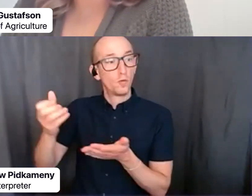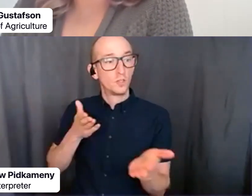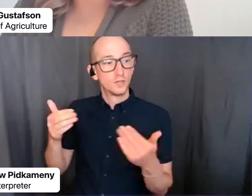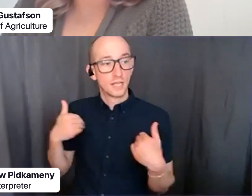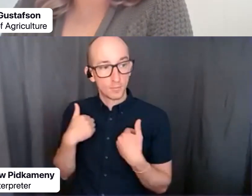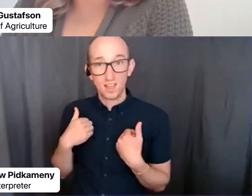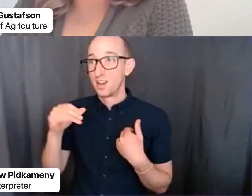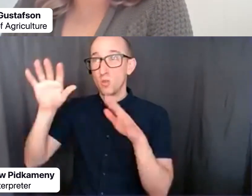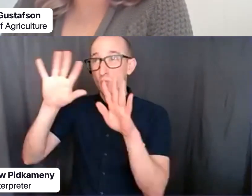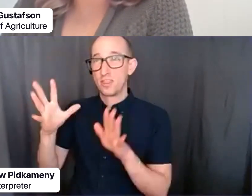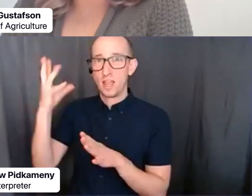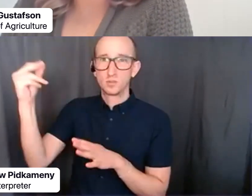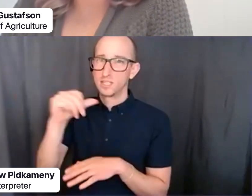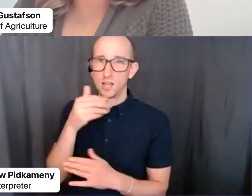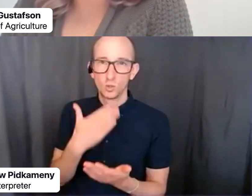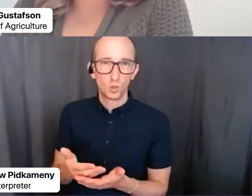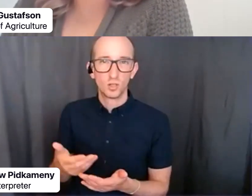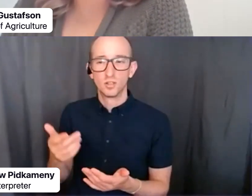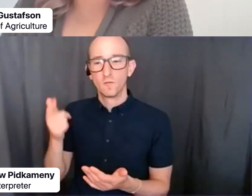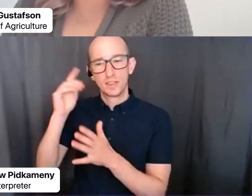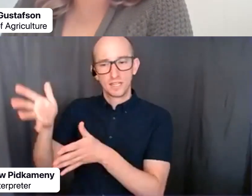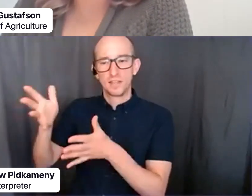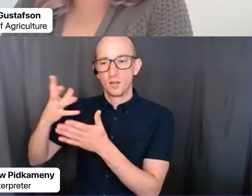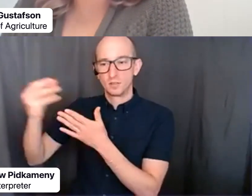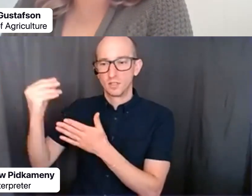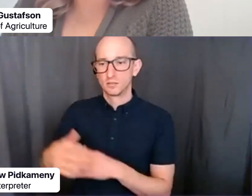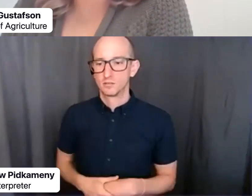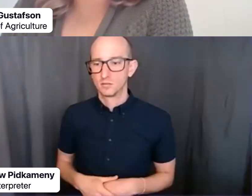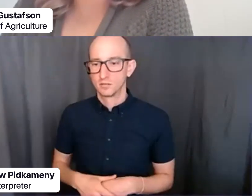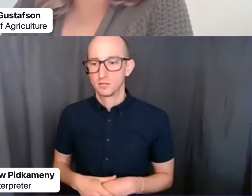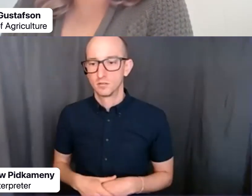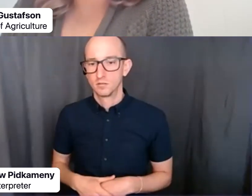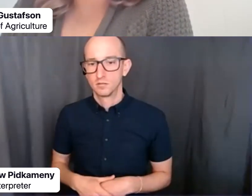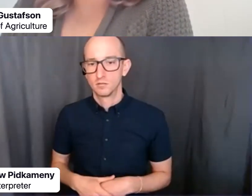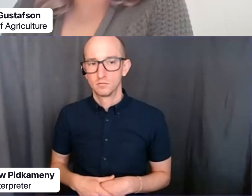to be unattended, for example, when it's really hot?